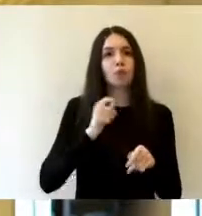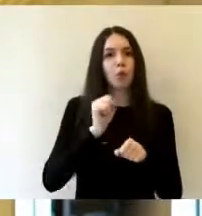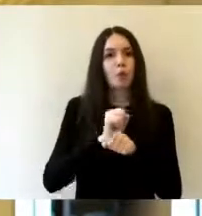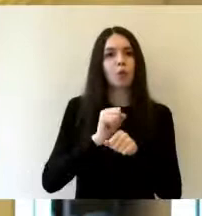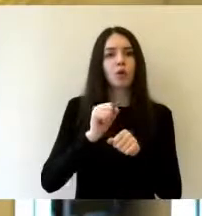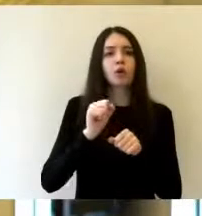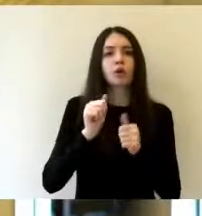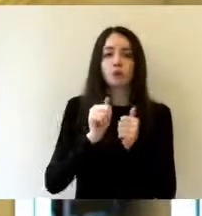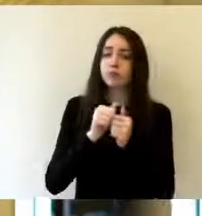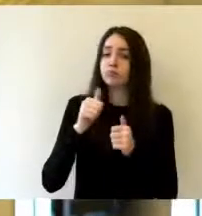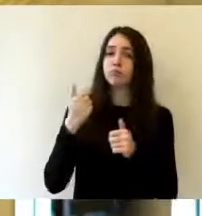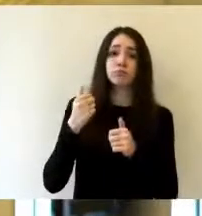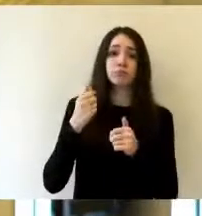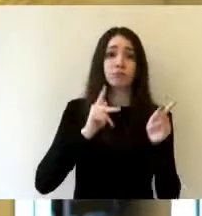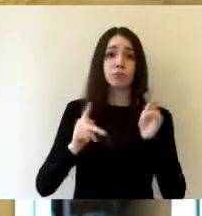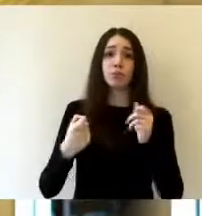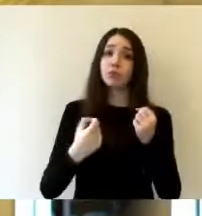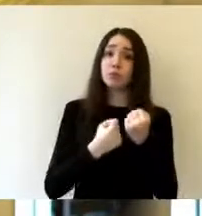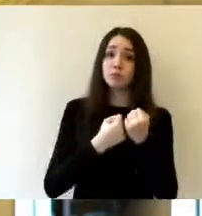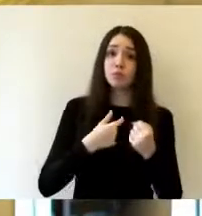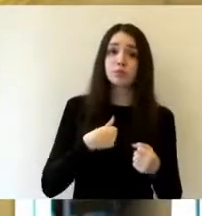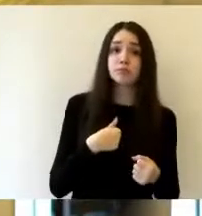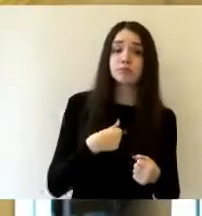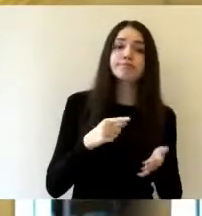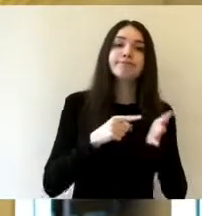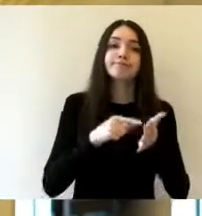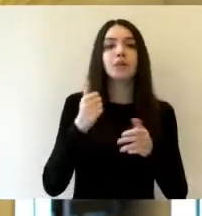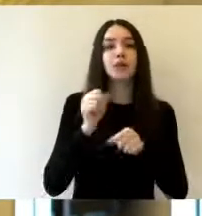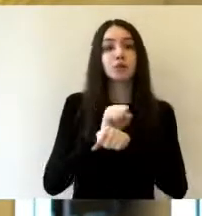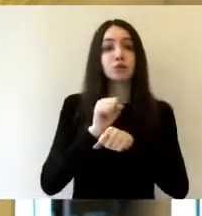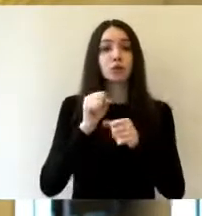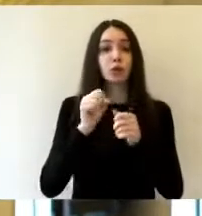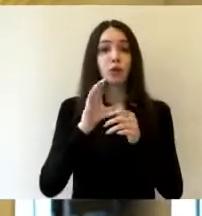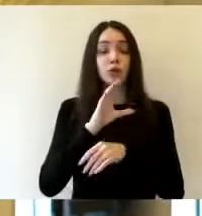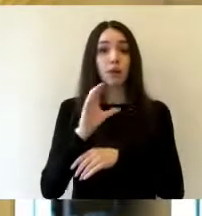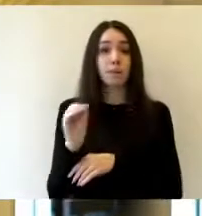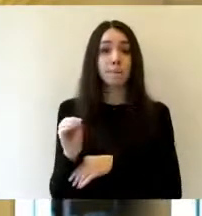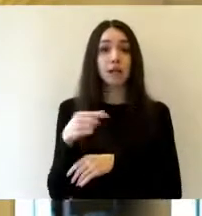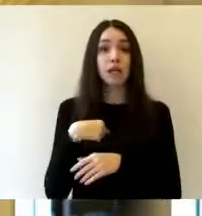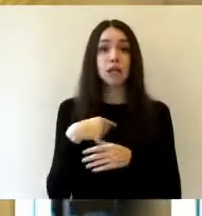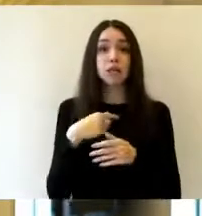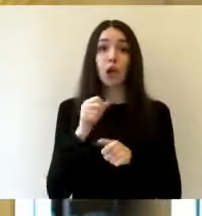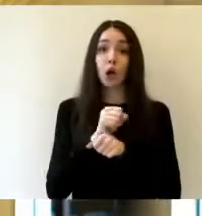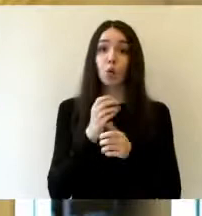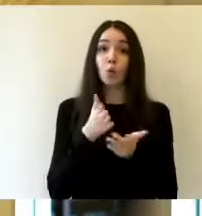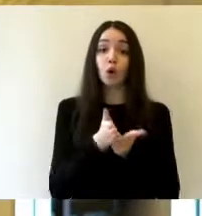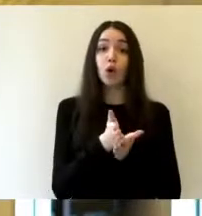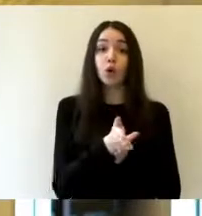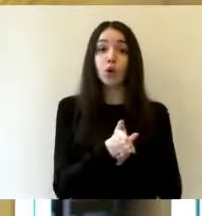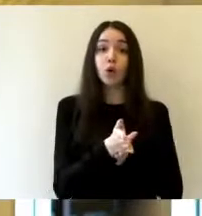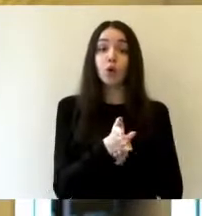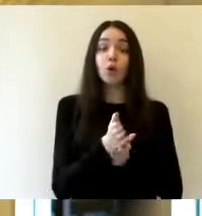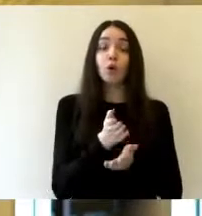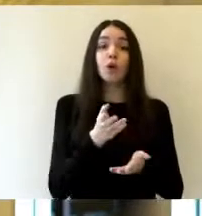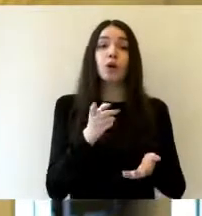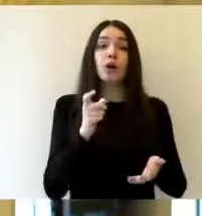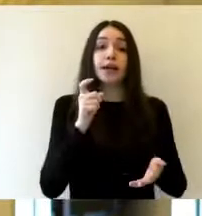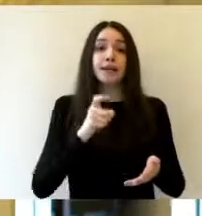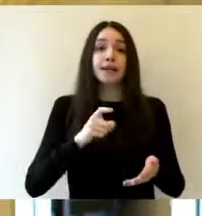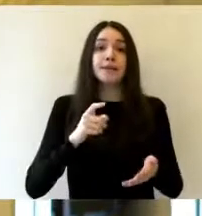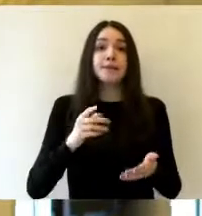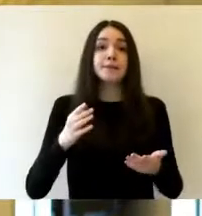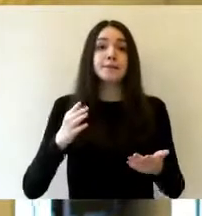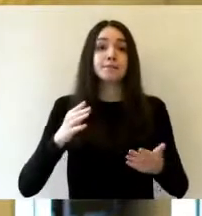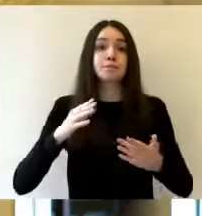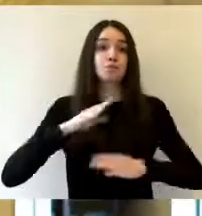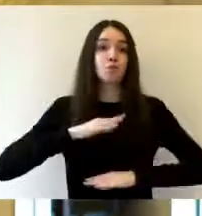me, and there are, you know, for instance, other stone companies that have work that come through them, and, you know, I need to fulfill that role